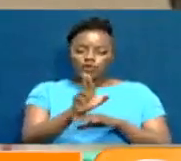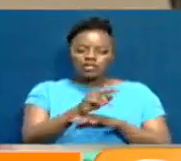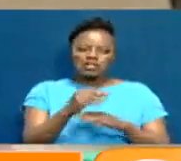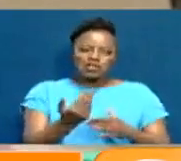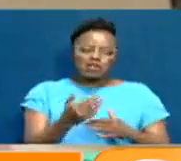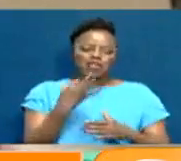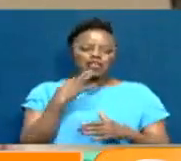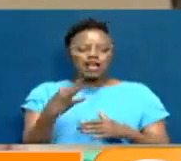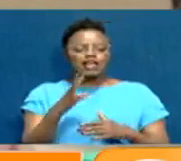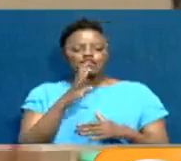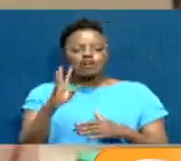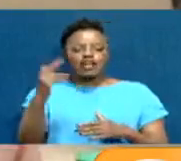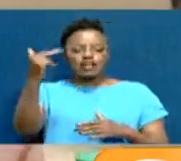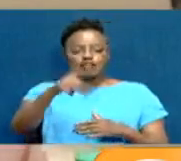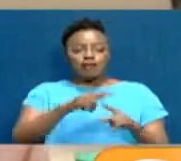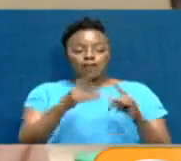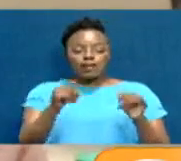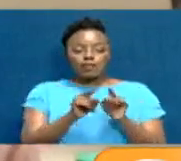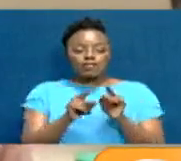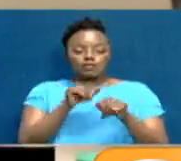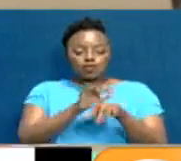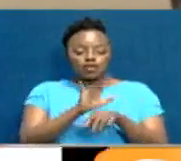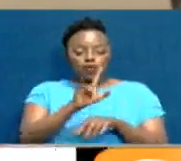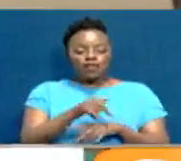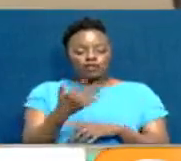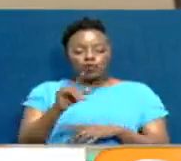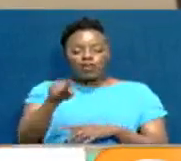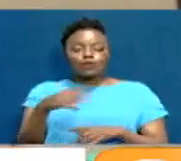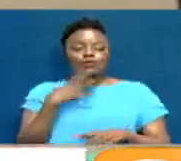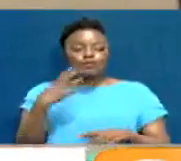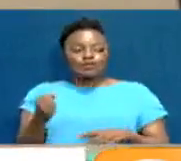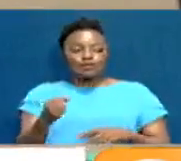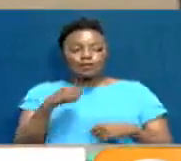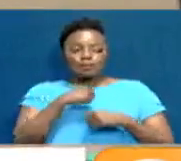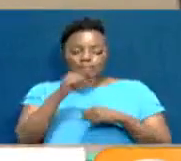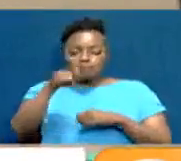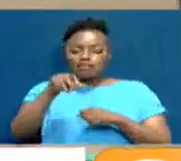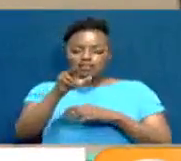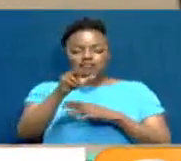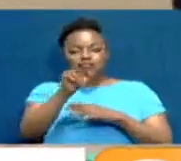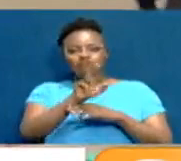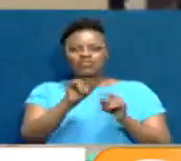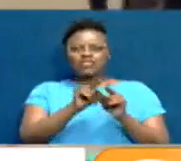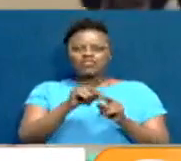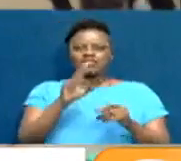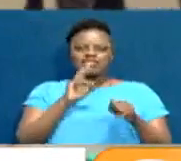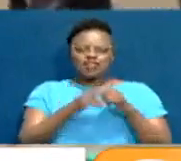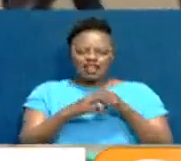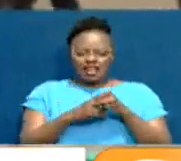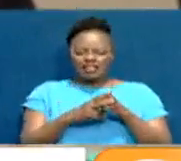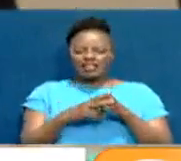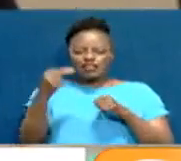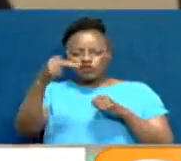shilingi 300, 400. Hii kwa sasa ili nipate 1000 ama 1500, itafaa nitumie mafuta ya shilingi 700. Kwa